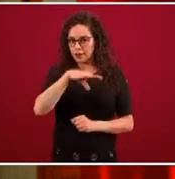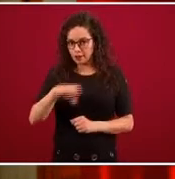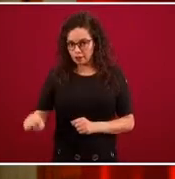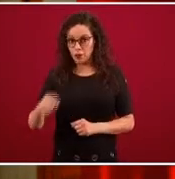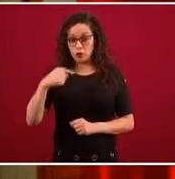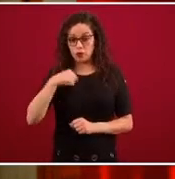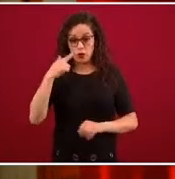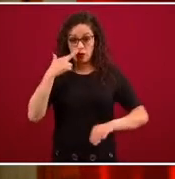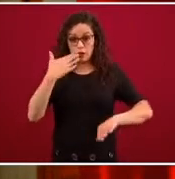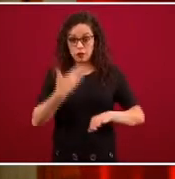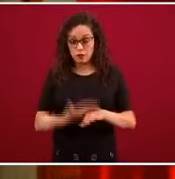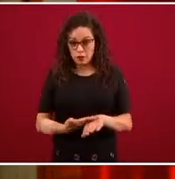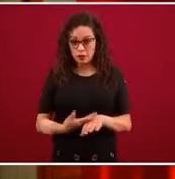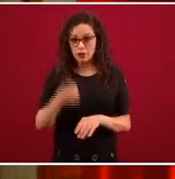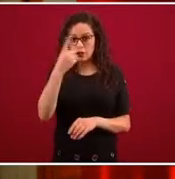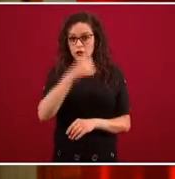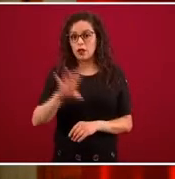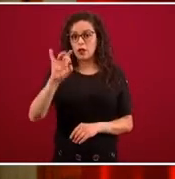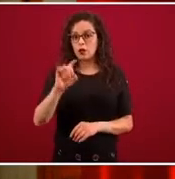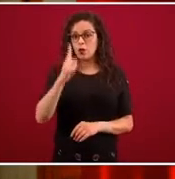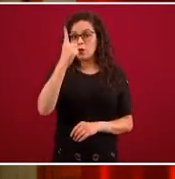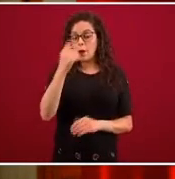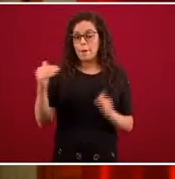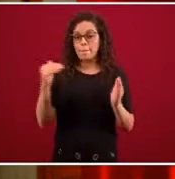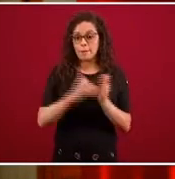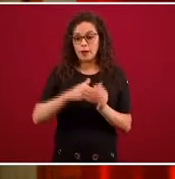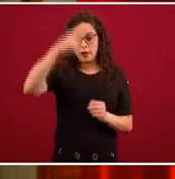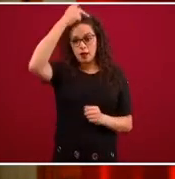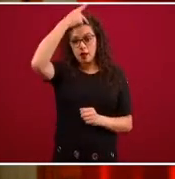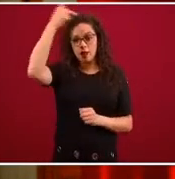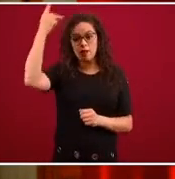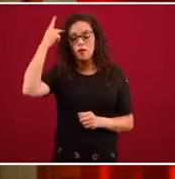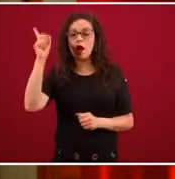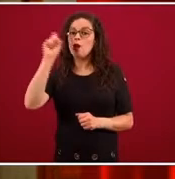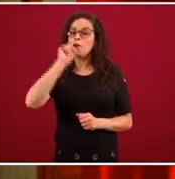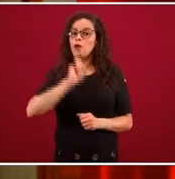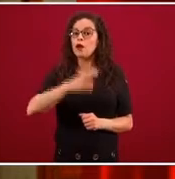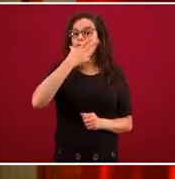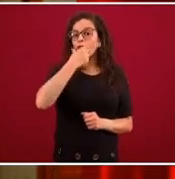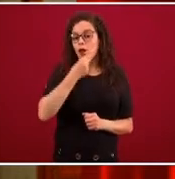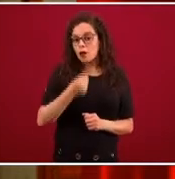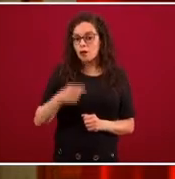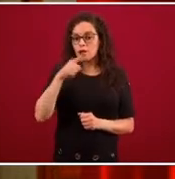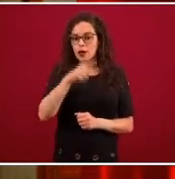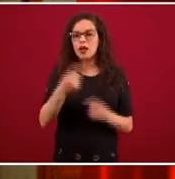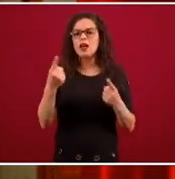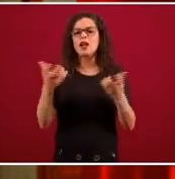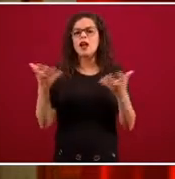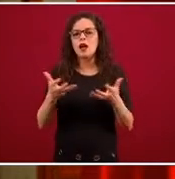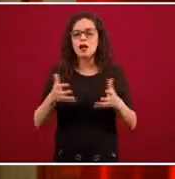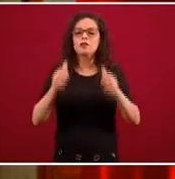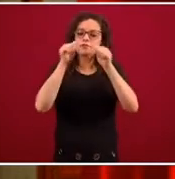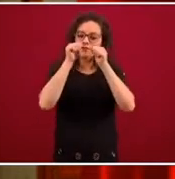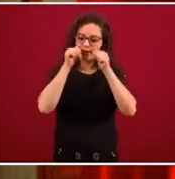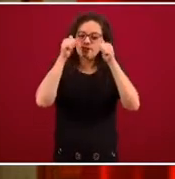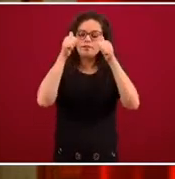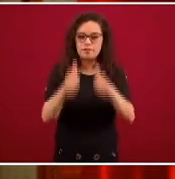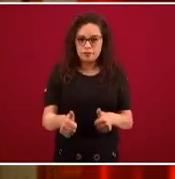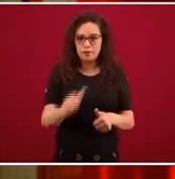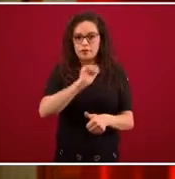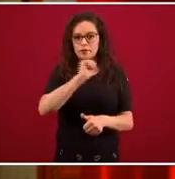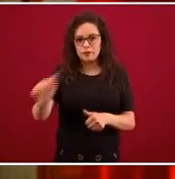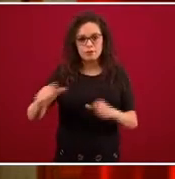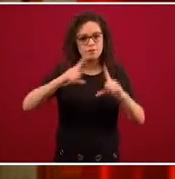Now, I have 131,000 nurses under my charge, and they are throughout the